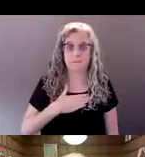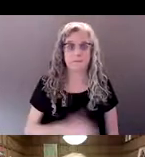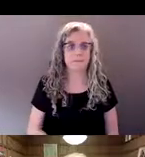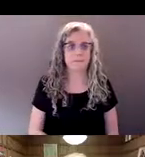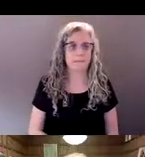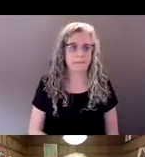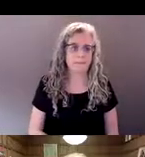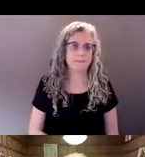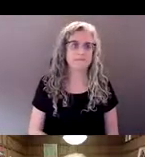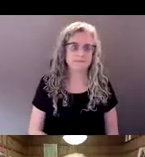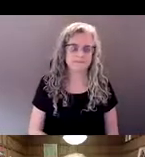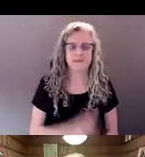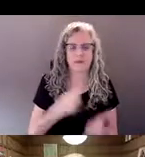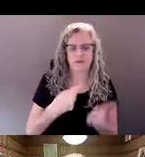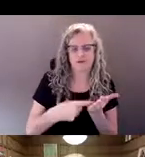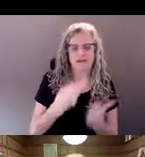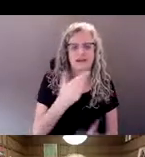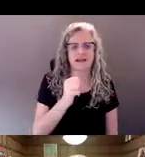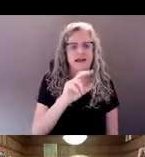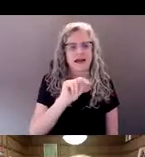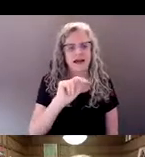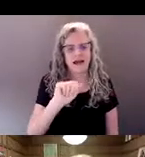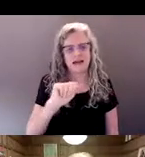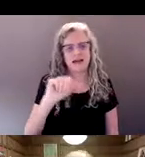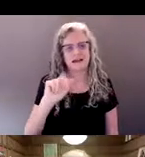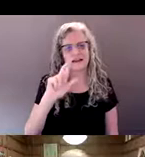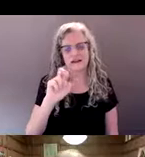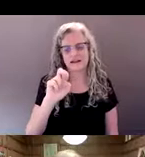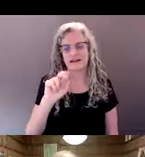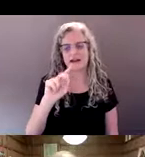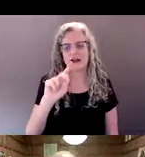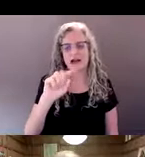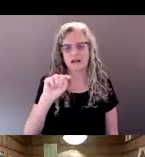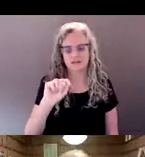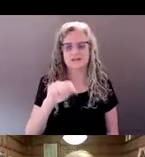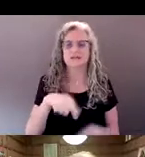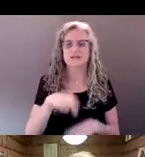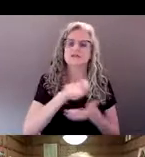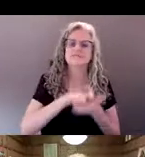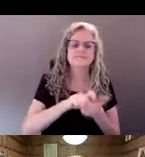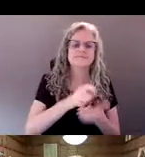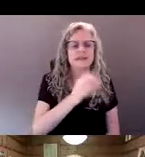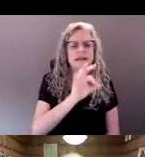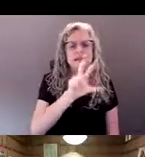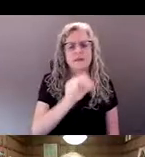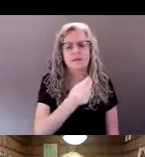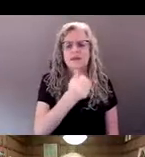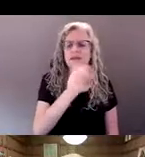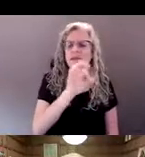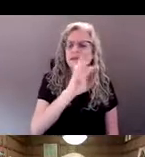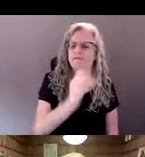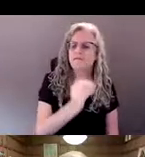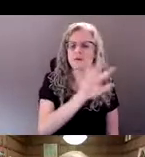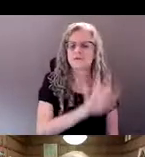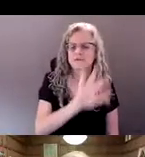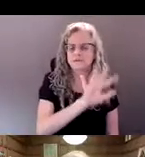So I want to talk about Hannah Arendt and her thinking and writing in the late 1930s and 1940s, a time when we, I